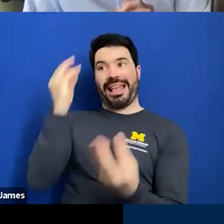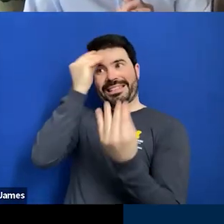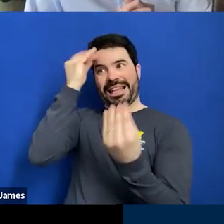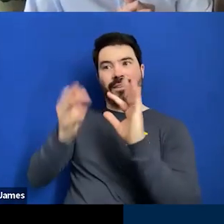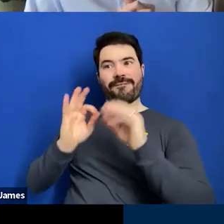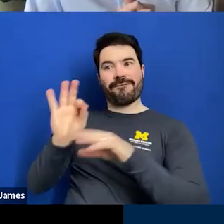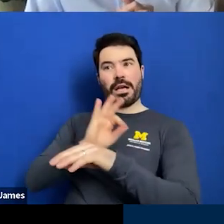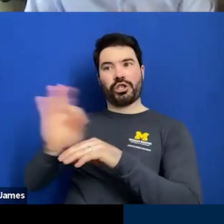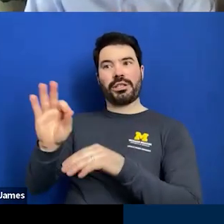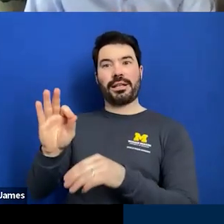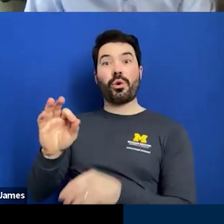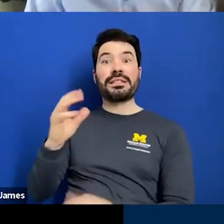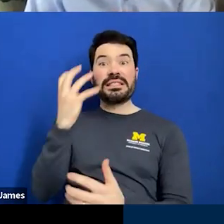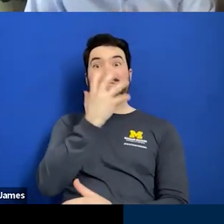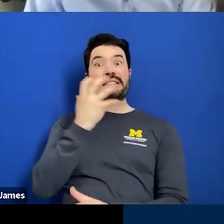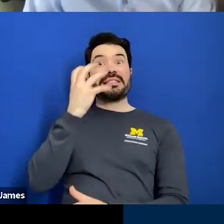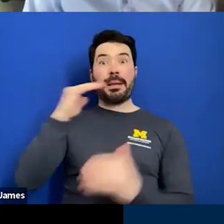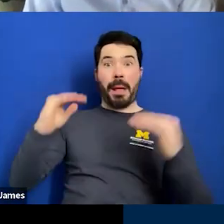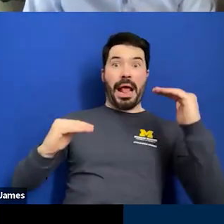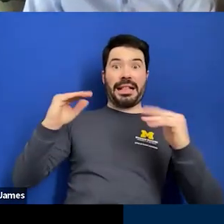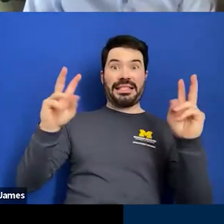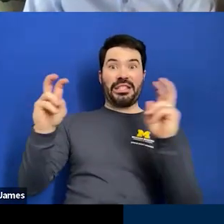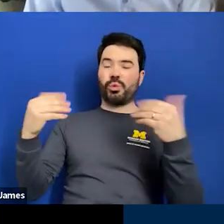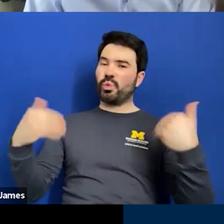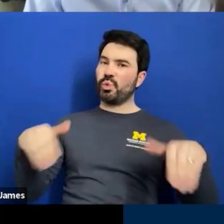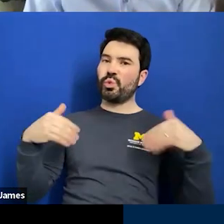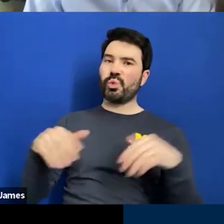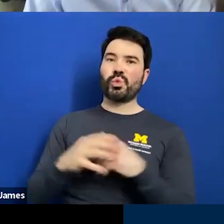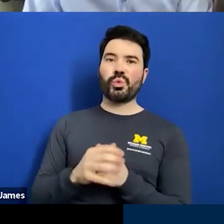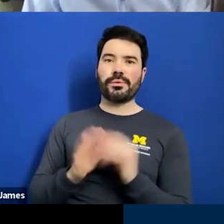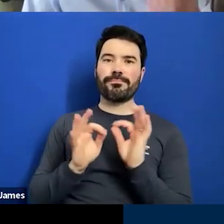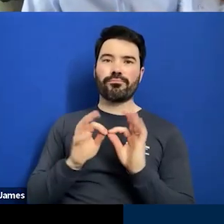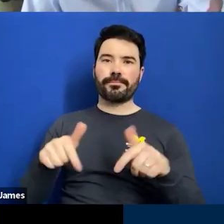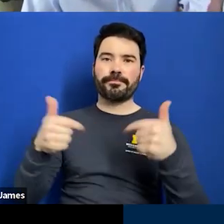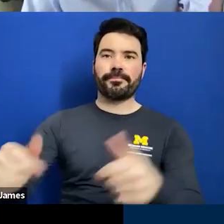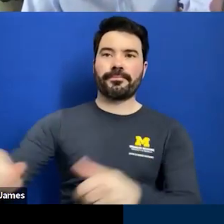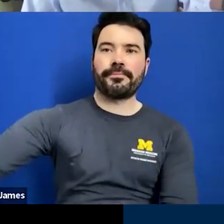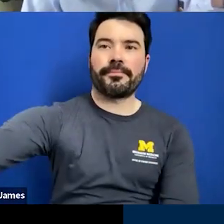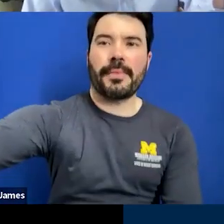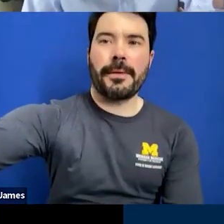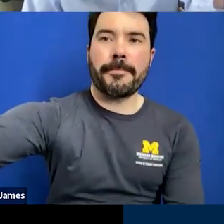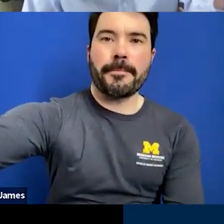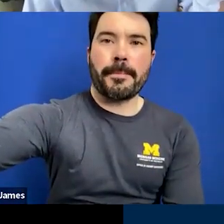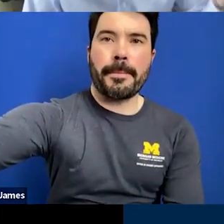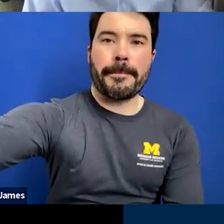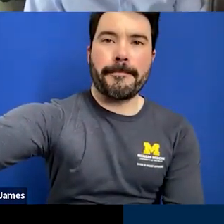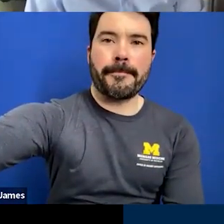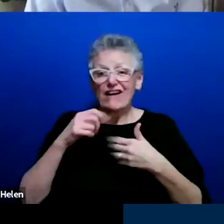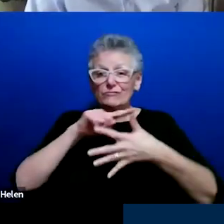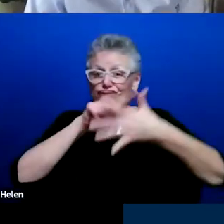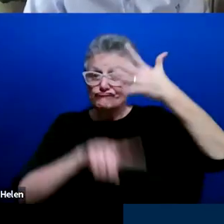and balance. So, and you can have these issues with any type of hearing